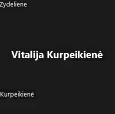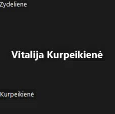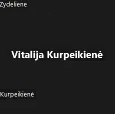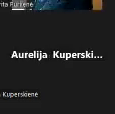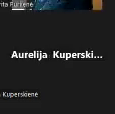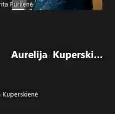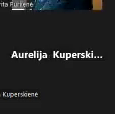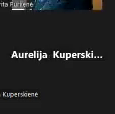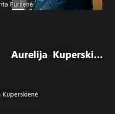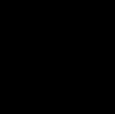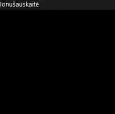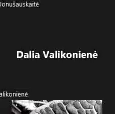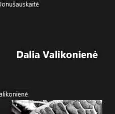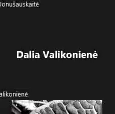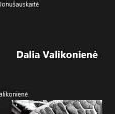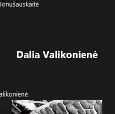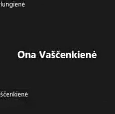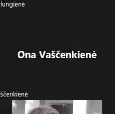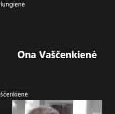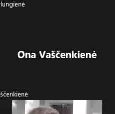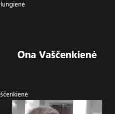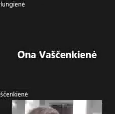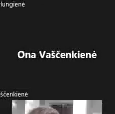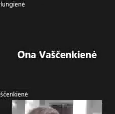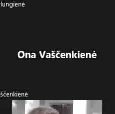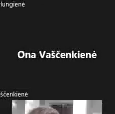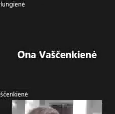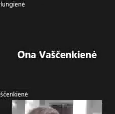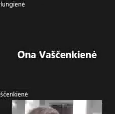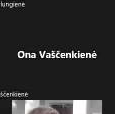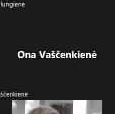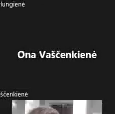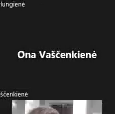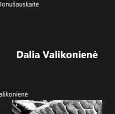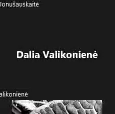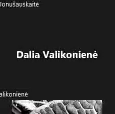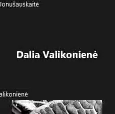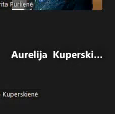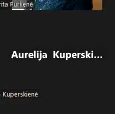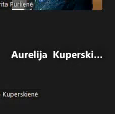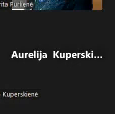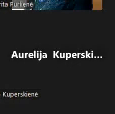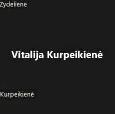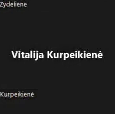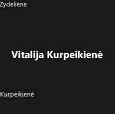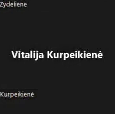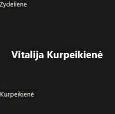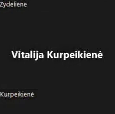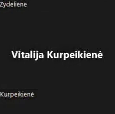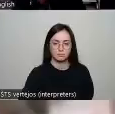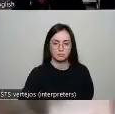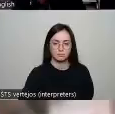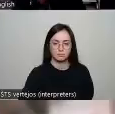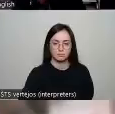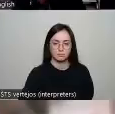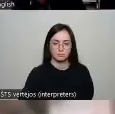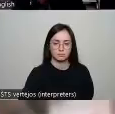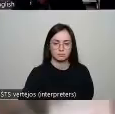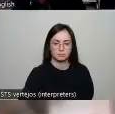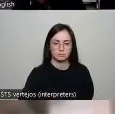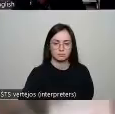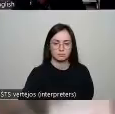I suggest we go to room. Sorry, is somebody talking? I suggest we go to room 2, Jane, otherwise.